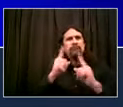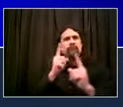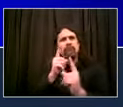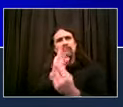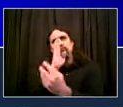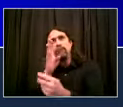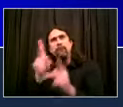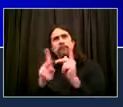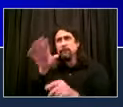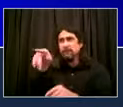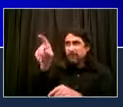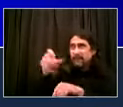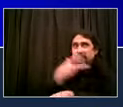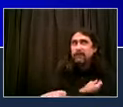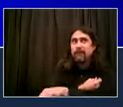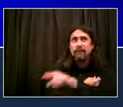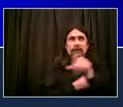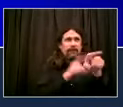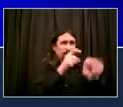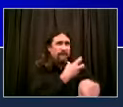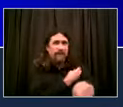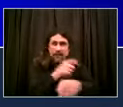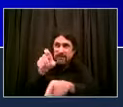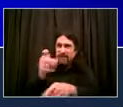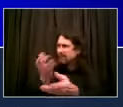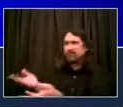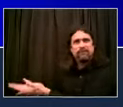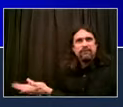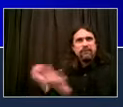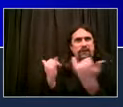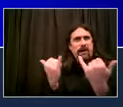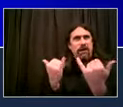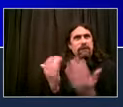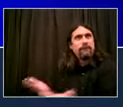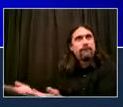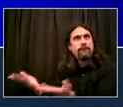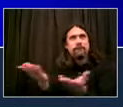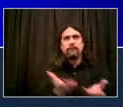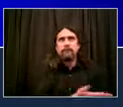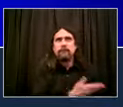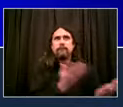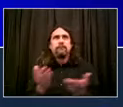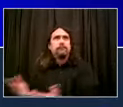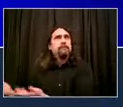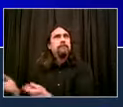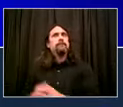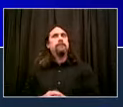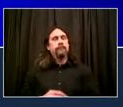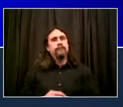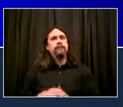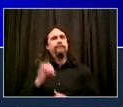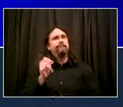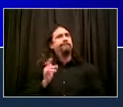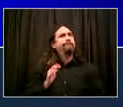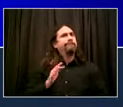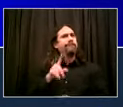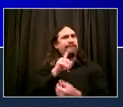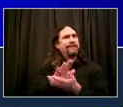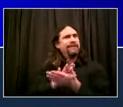right there, helping to make sure they get what they need. A lot of good energy there. A lot of folks really excited to get the